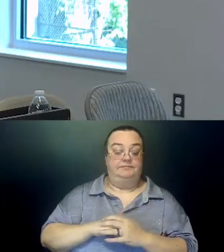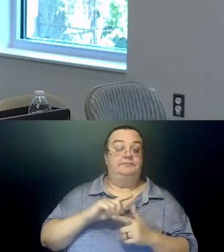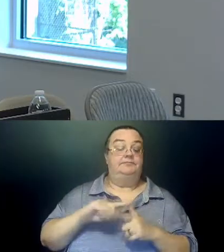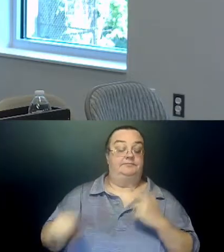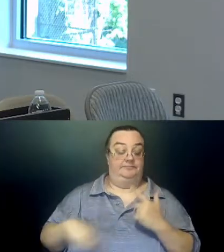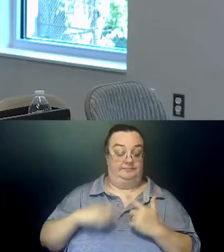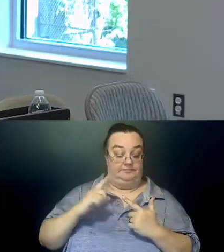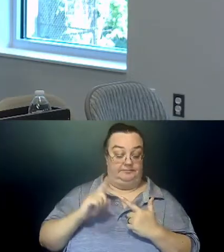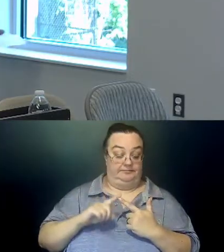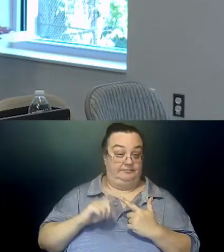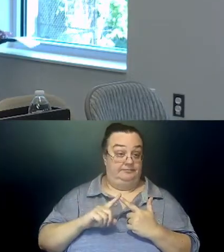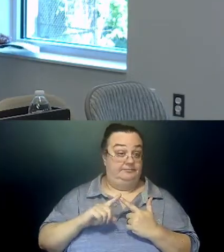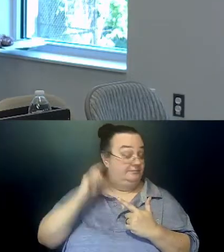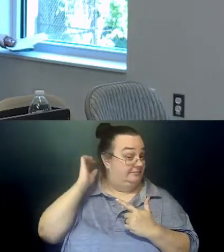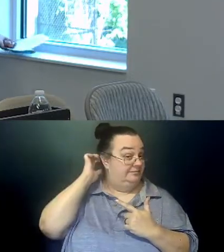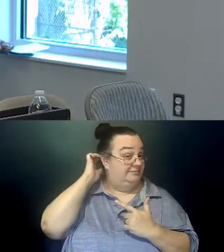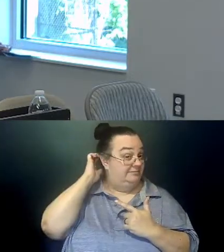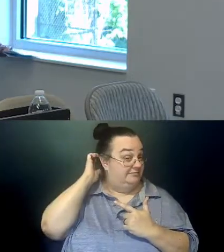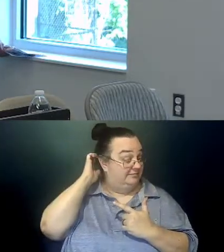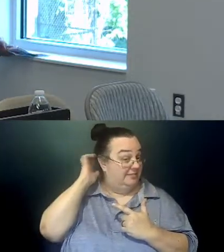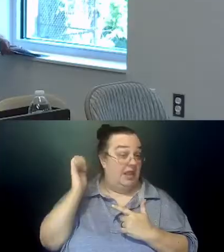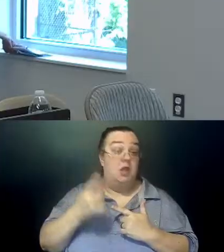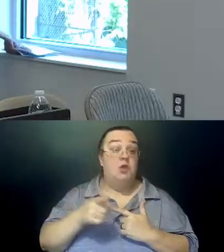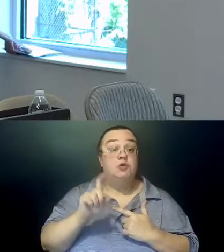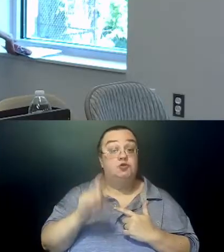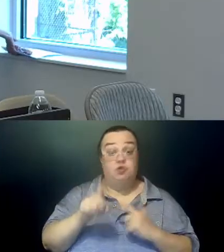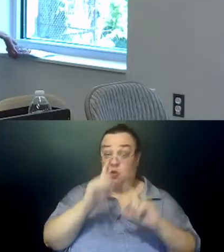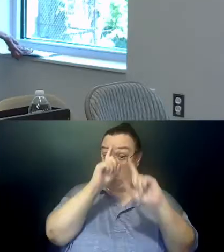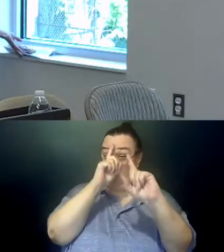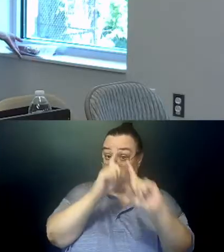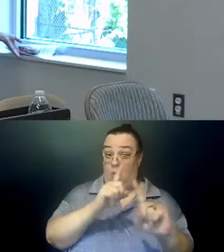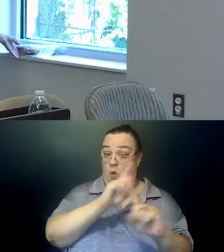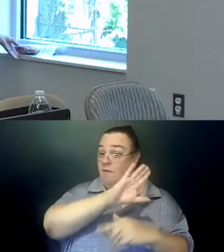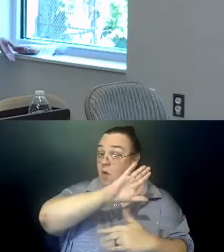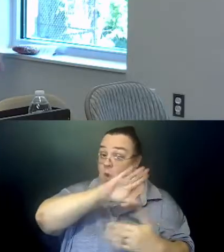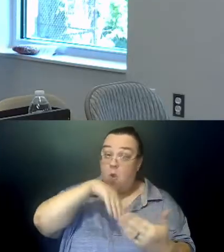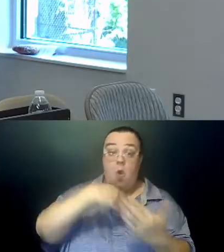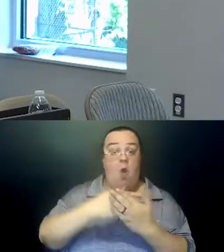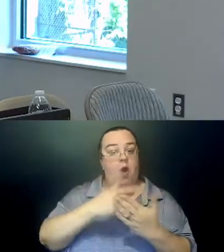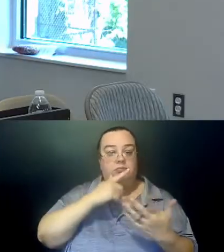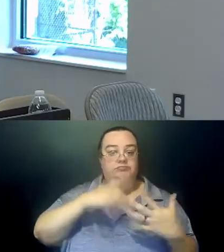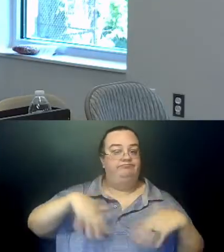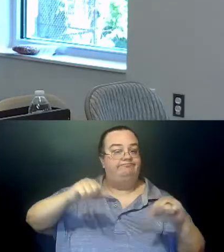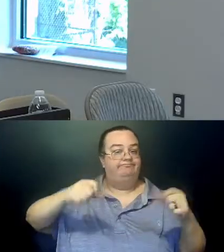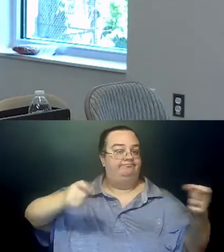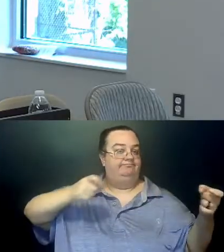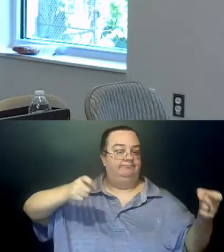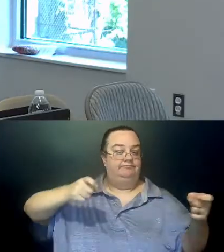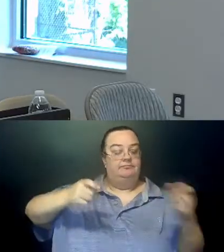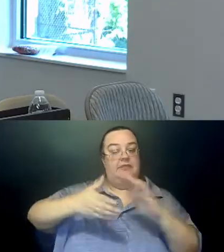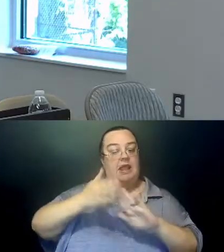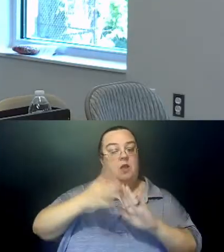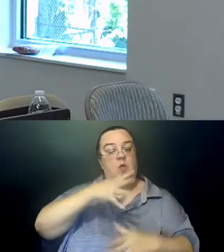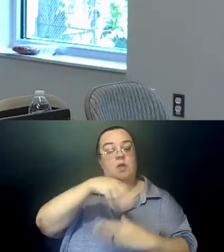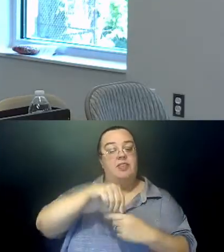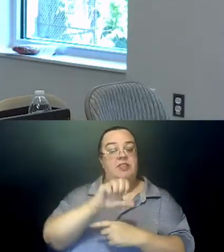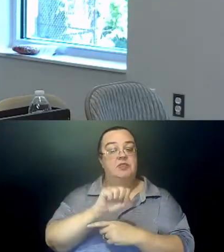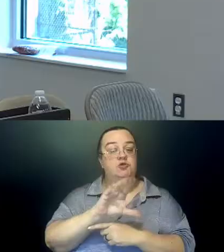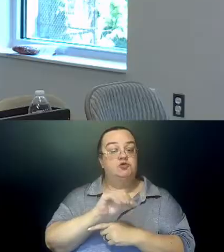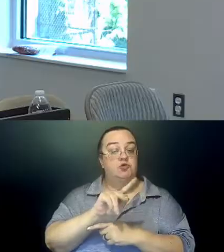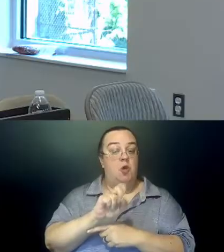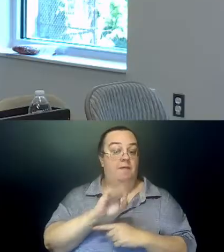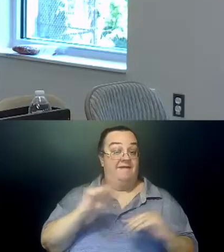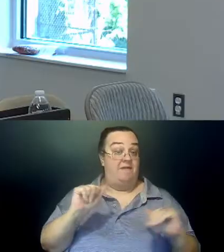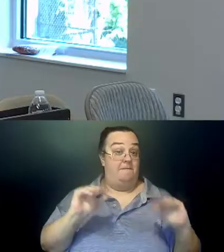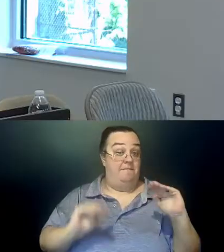Second, it should be the goal of every administration to operate within the scope of a balanced budget.